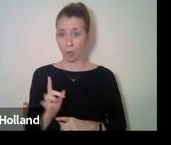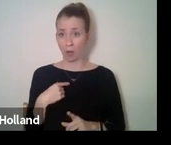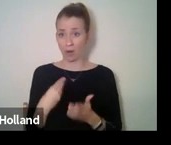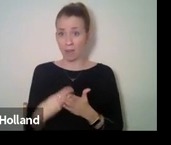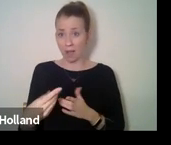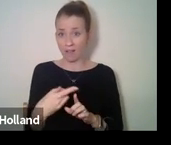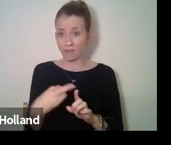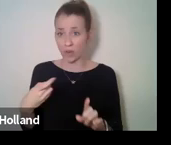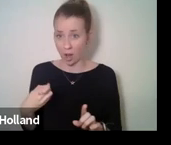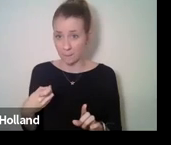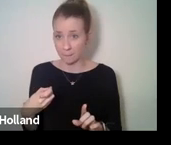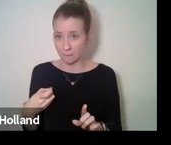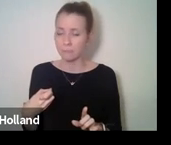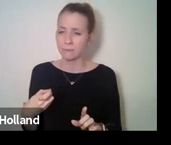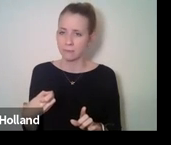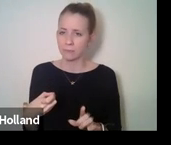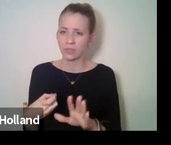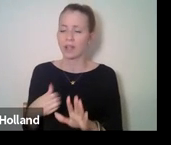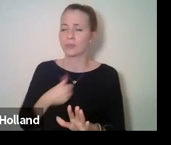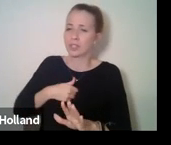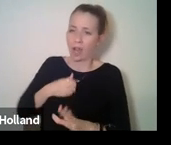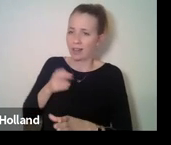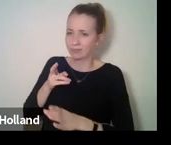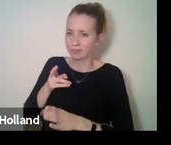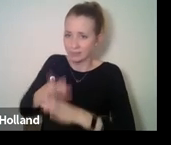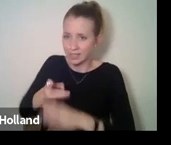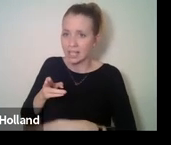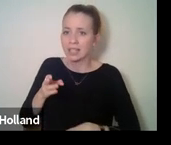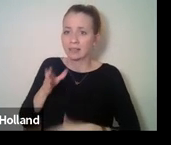The purchasing, I'm sorry, Ben, is